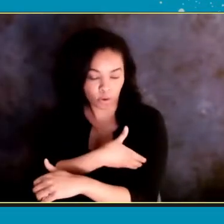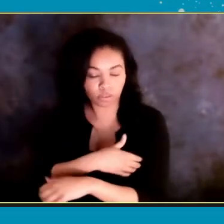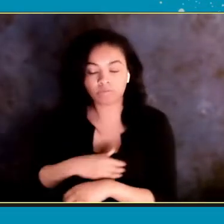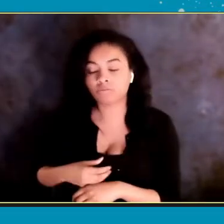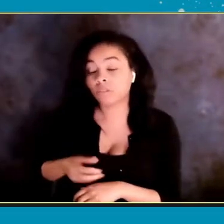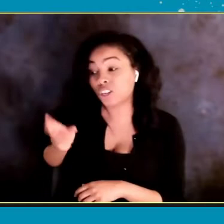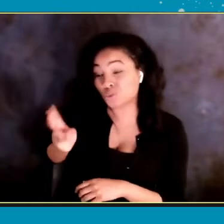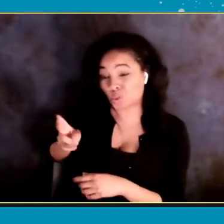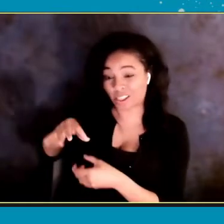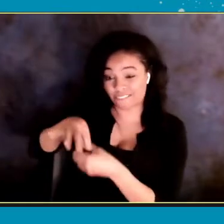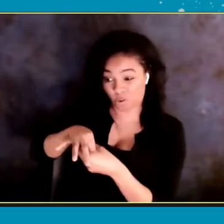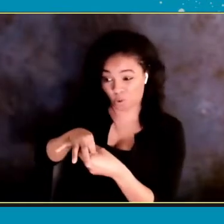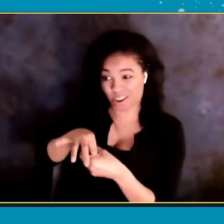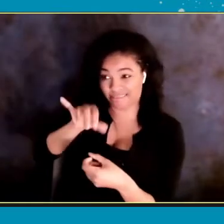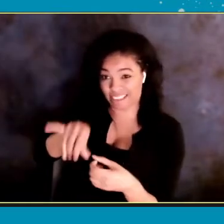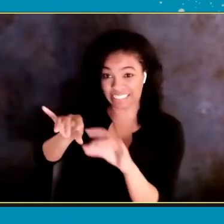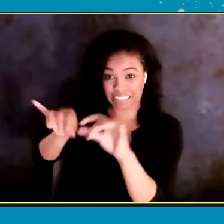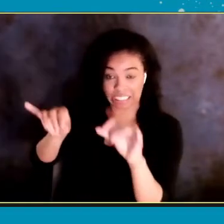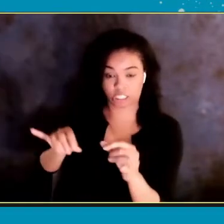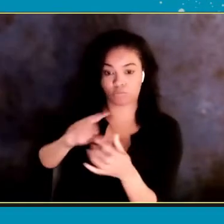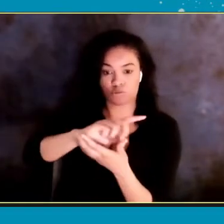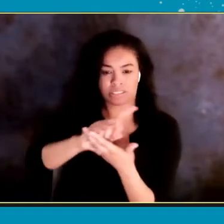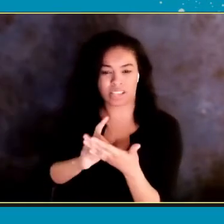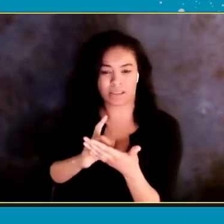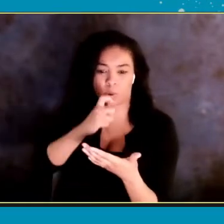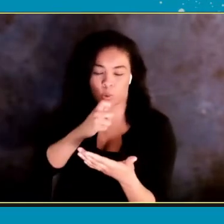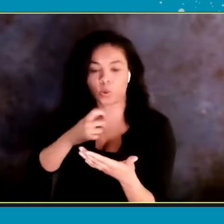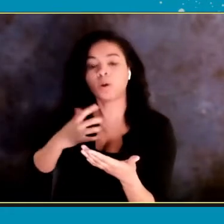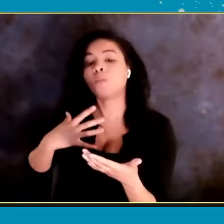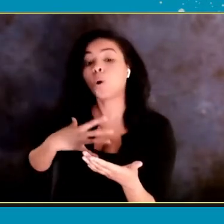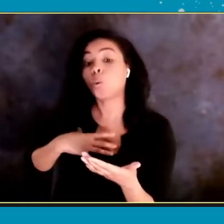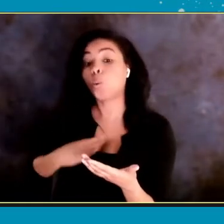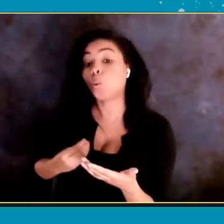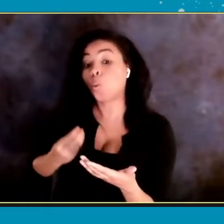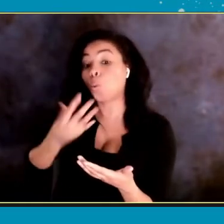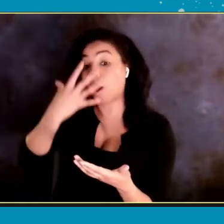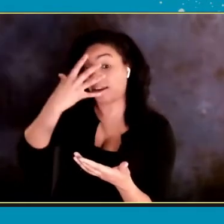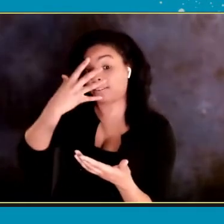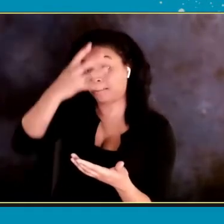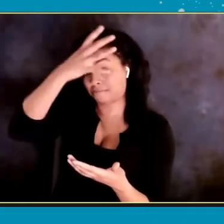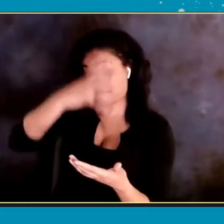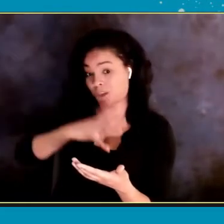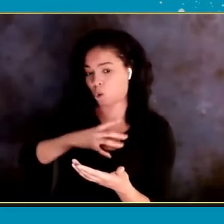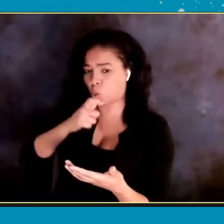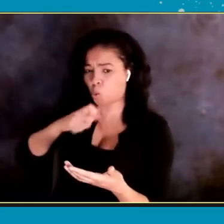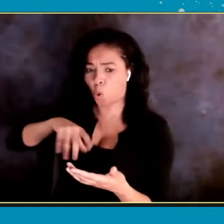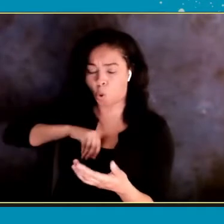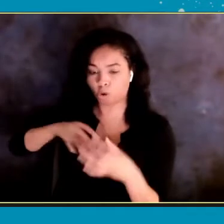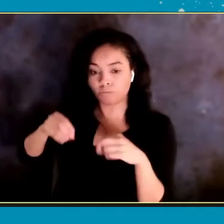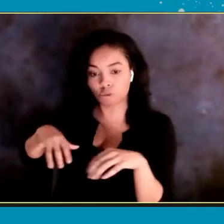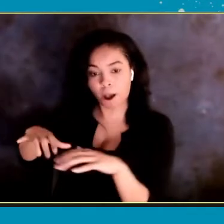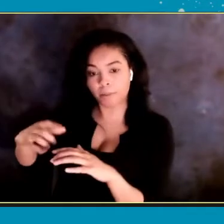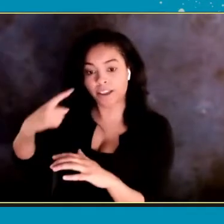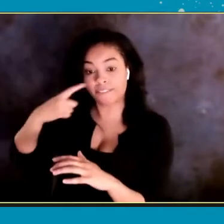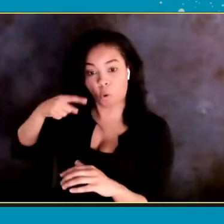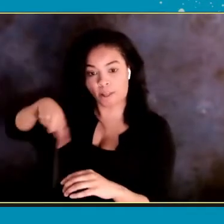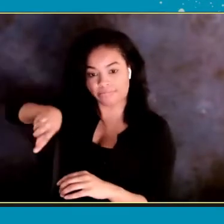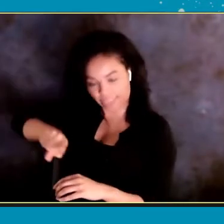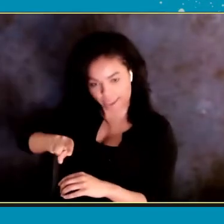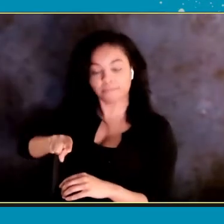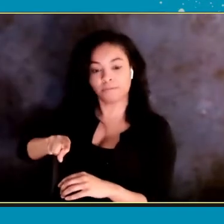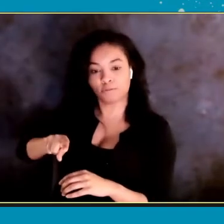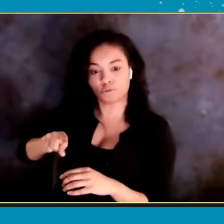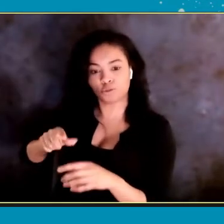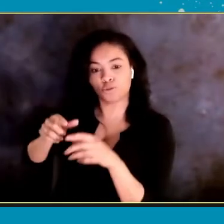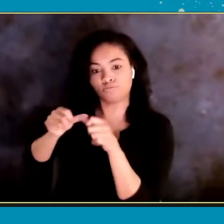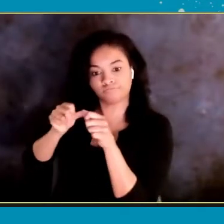a system designed by white property owning men for white property owning men to preserve the power of white property owning